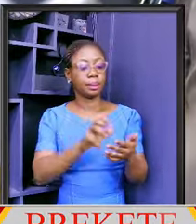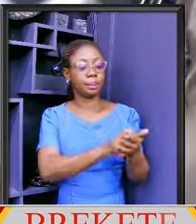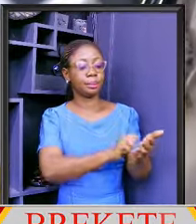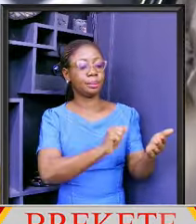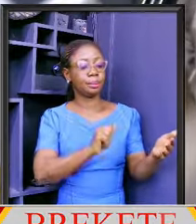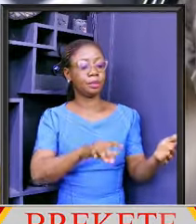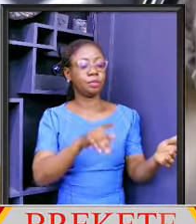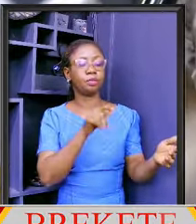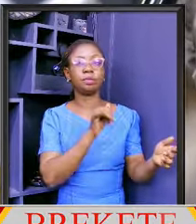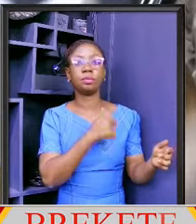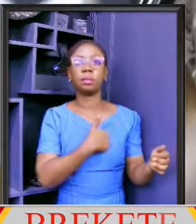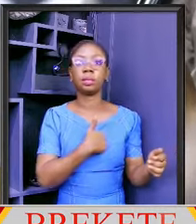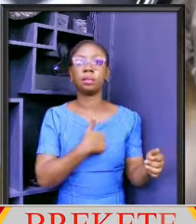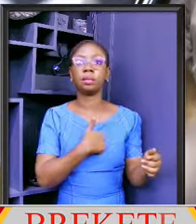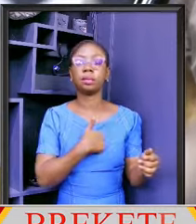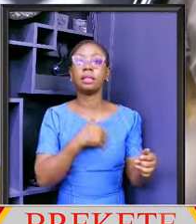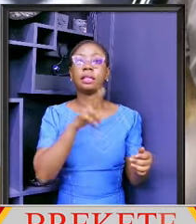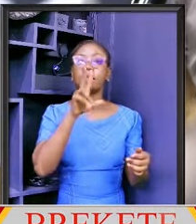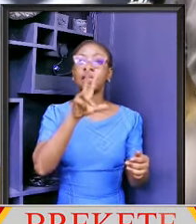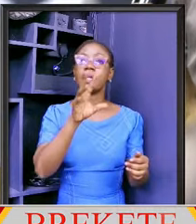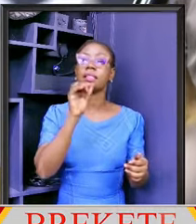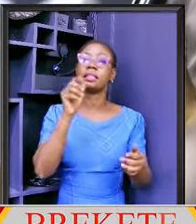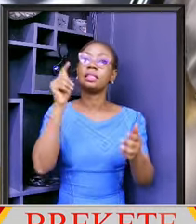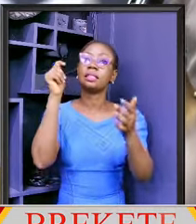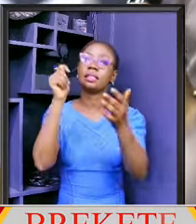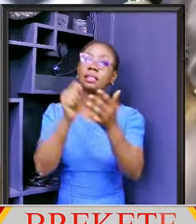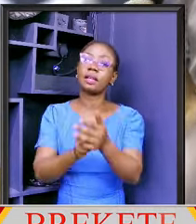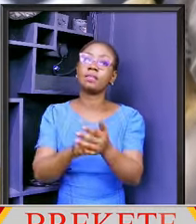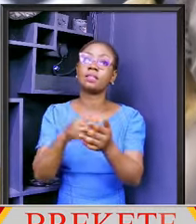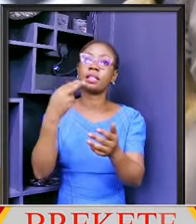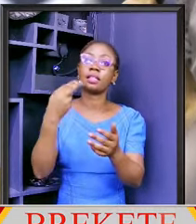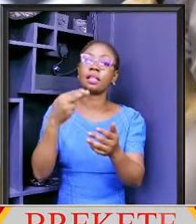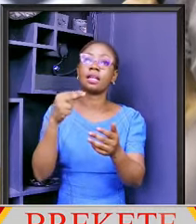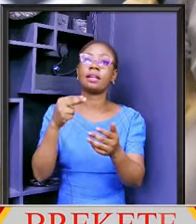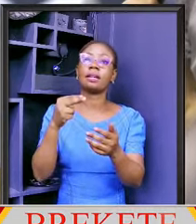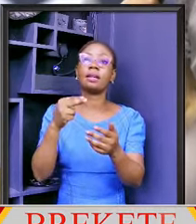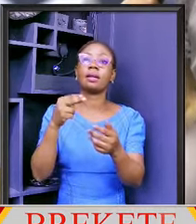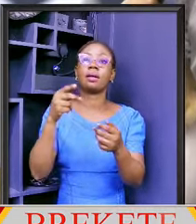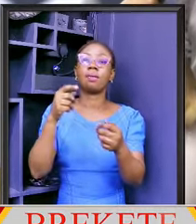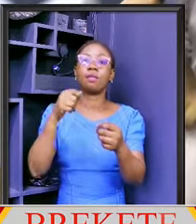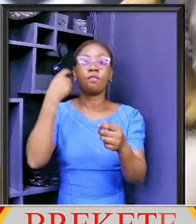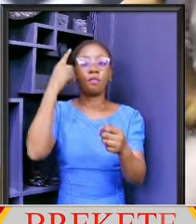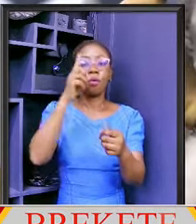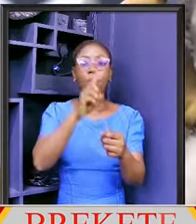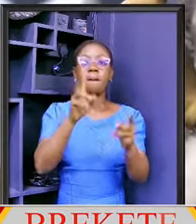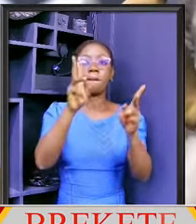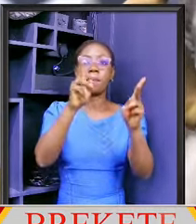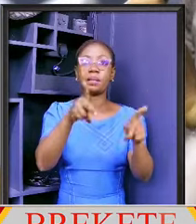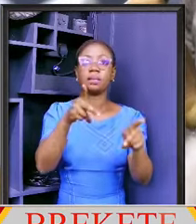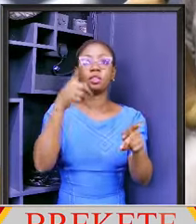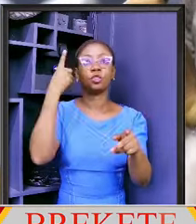come out? 30,000 per person. Times some go 3, 4,